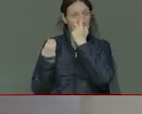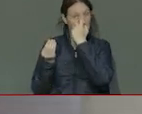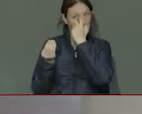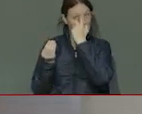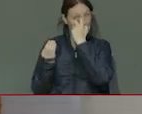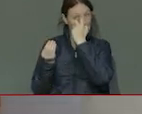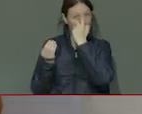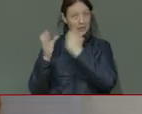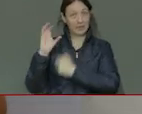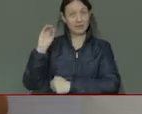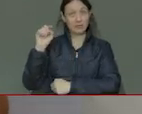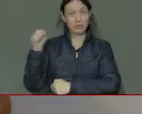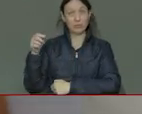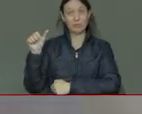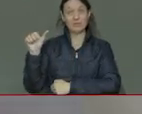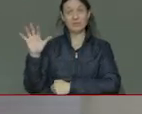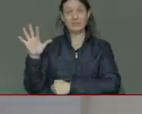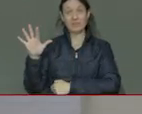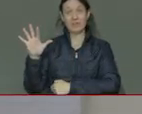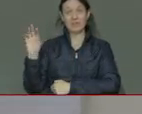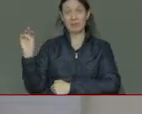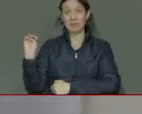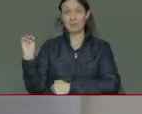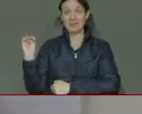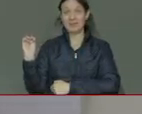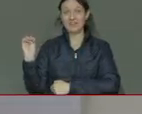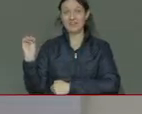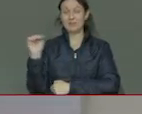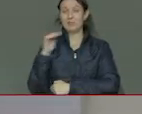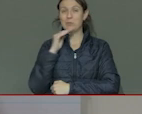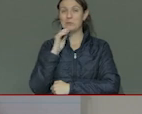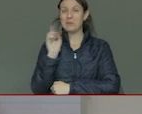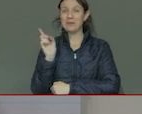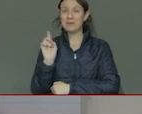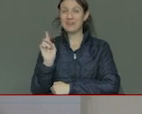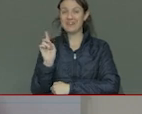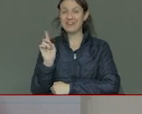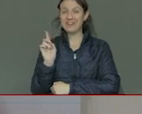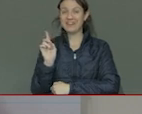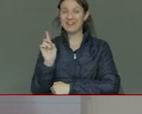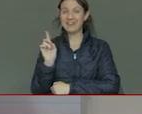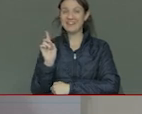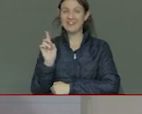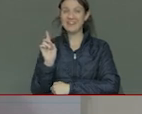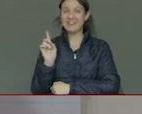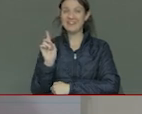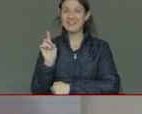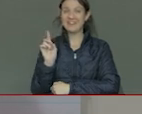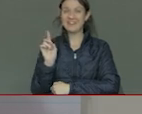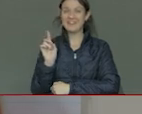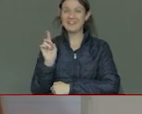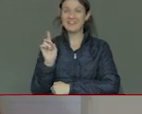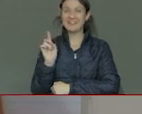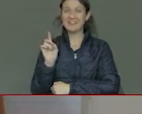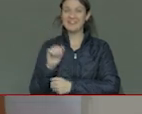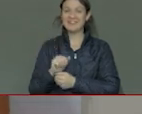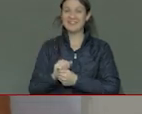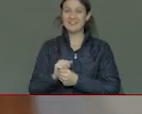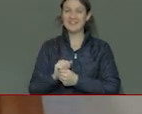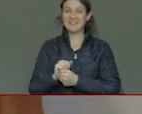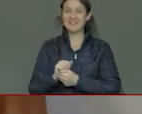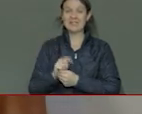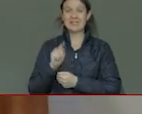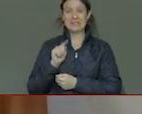okay, it's 0,65 meters. So that means it met